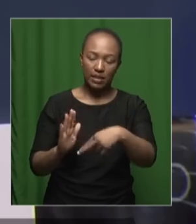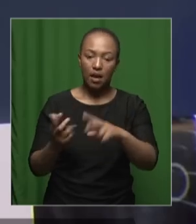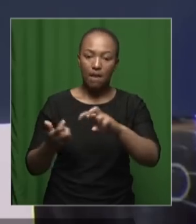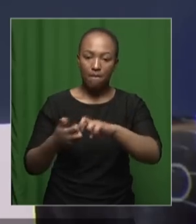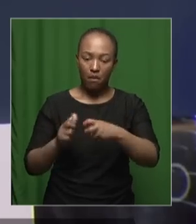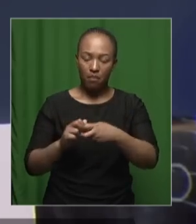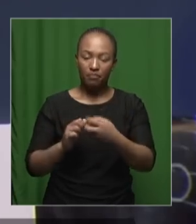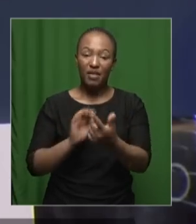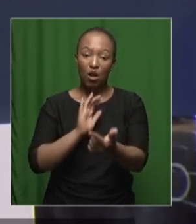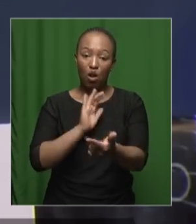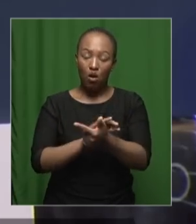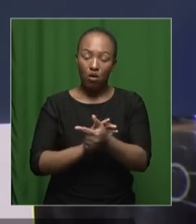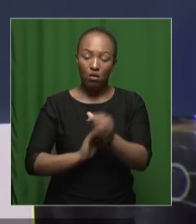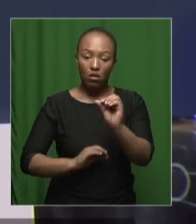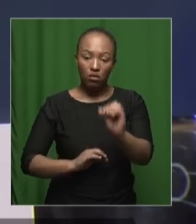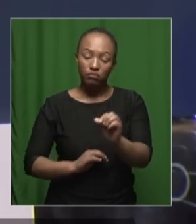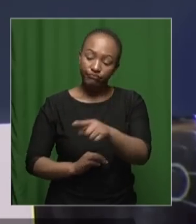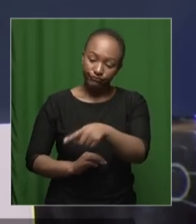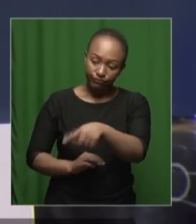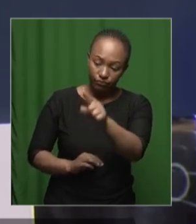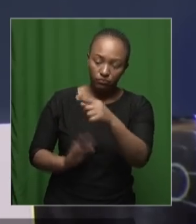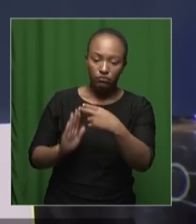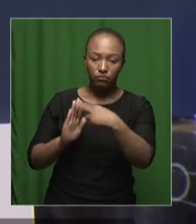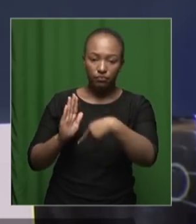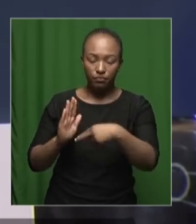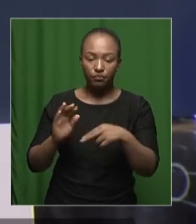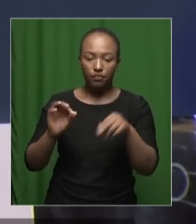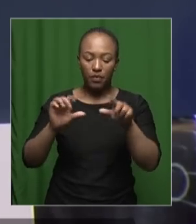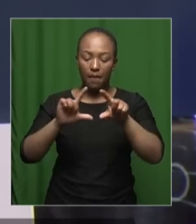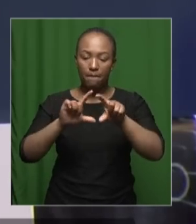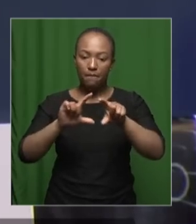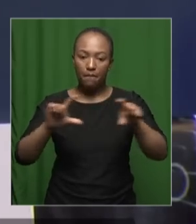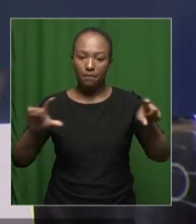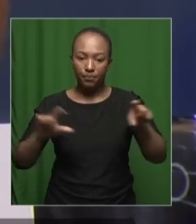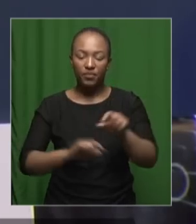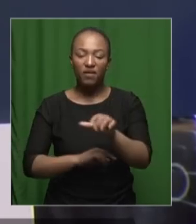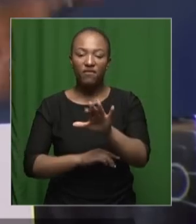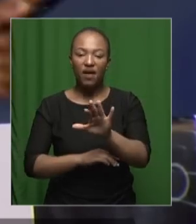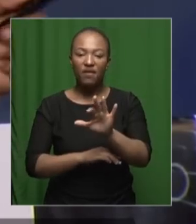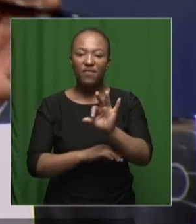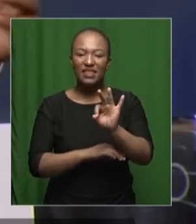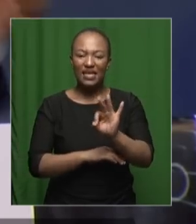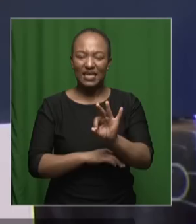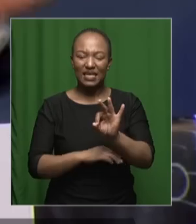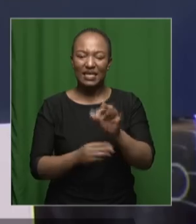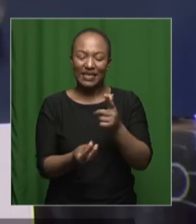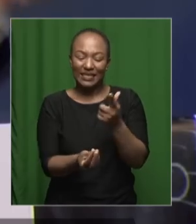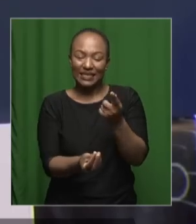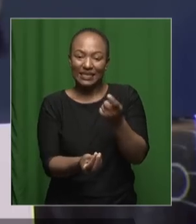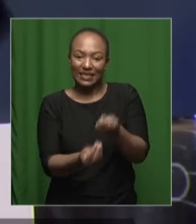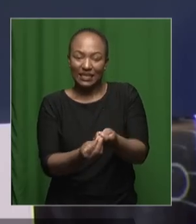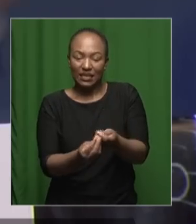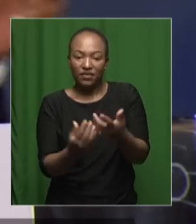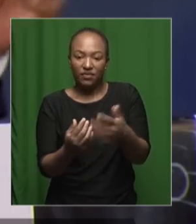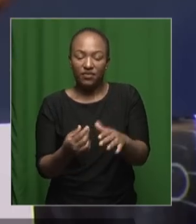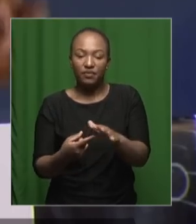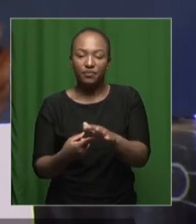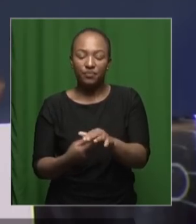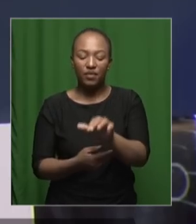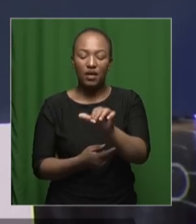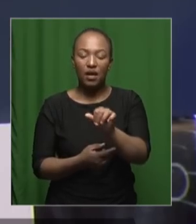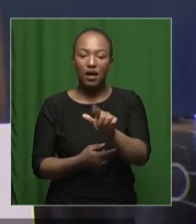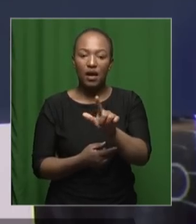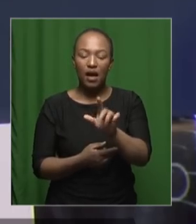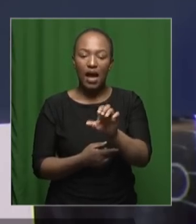in legislation. Go and read paragraph 53 of the judgment on Alex Ruta versus the Minister of